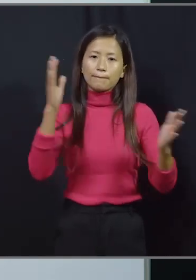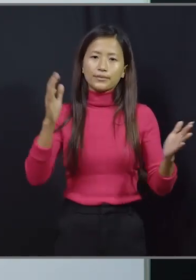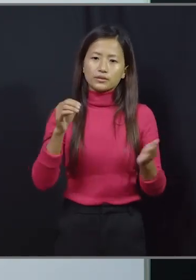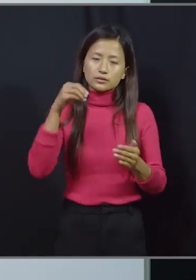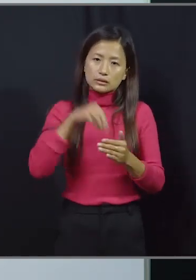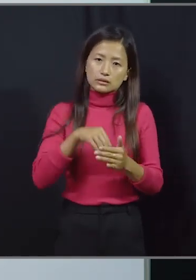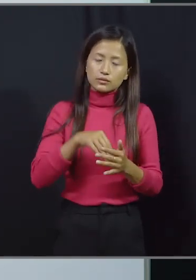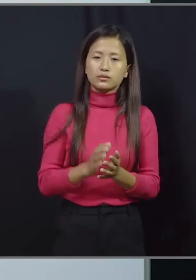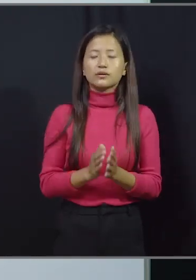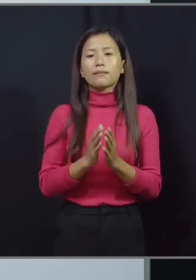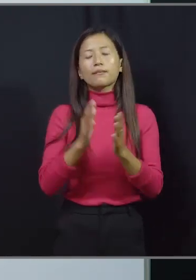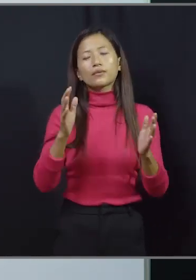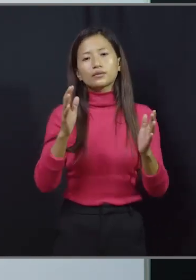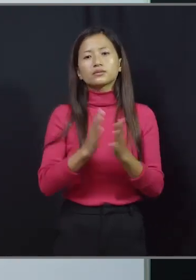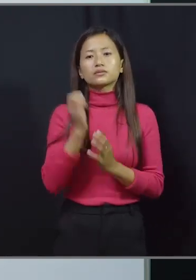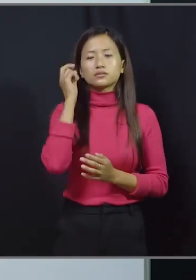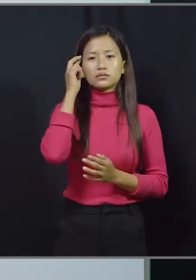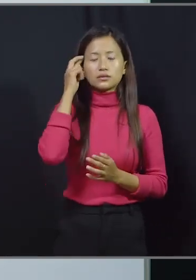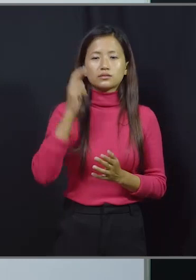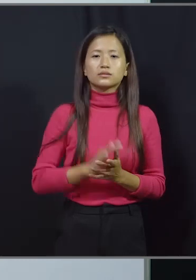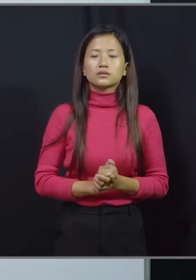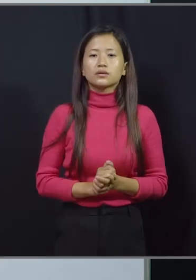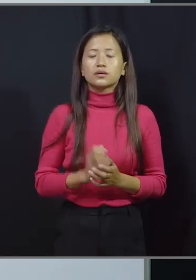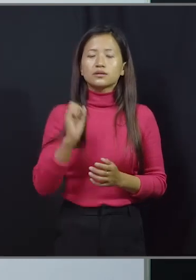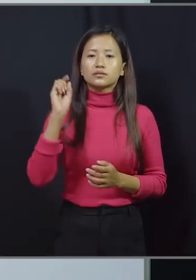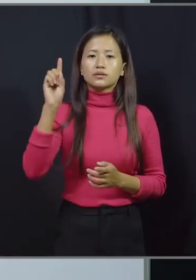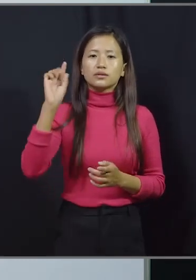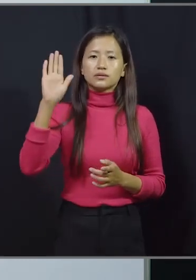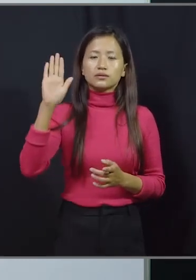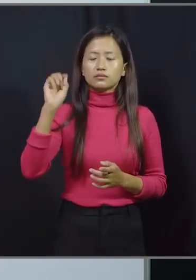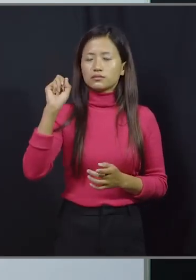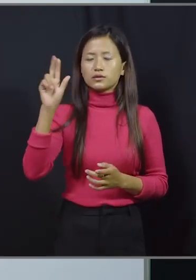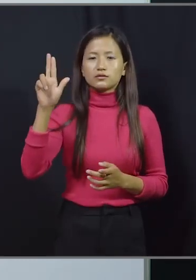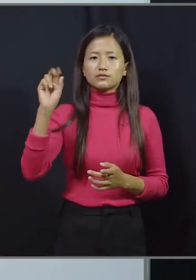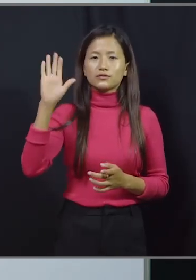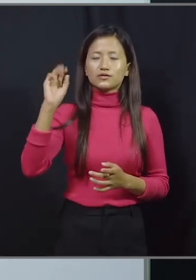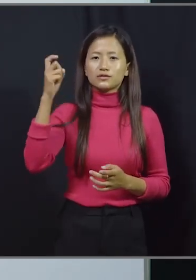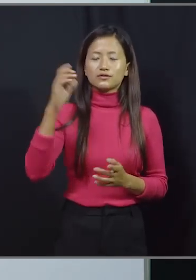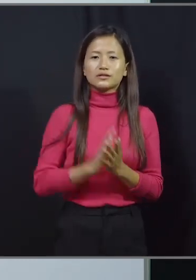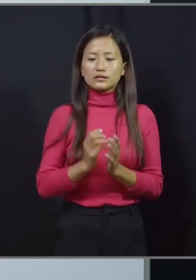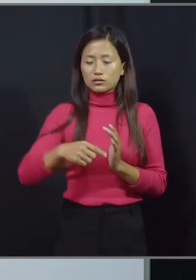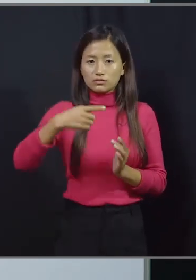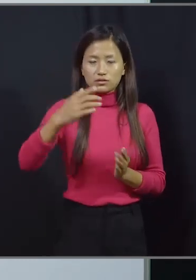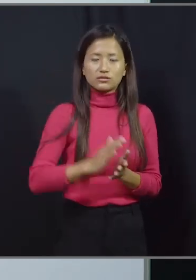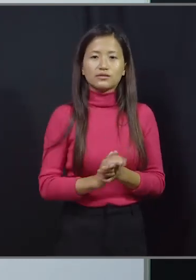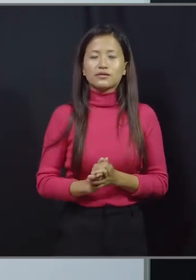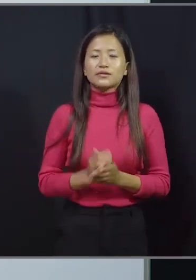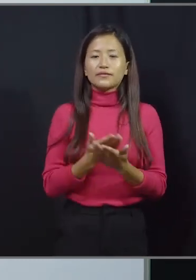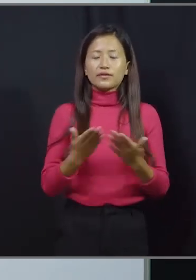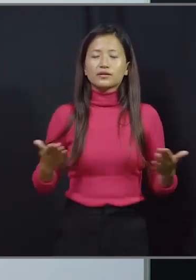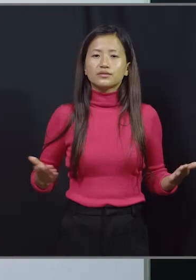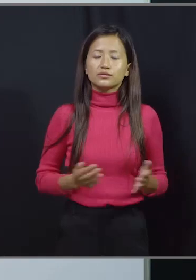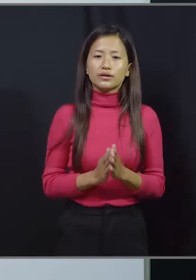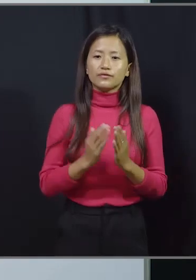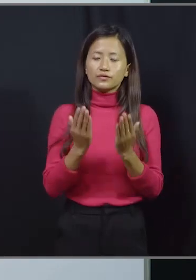and a much broader sense. And this representation of 1857 is a continuation of the things that you have